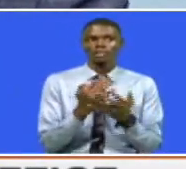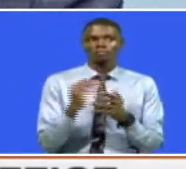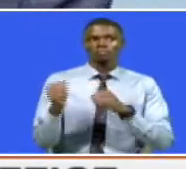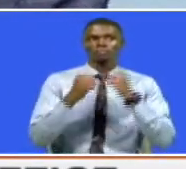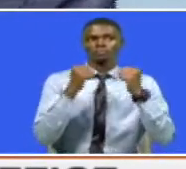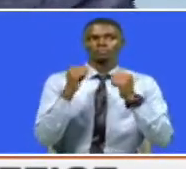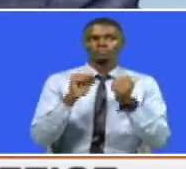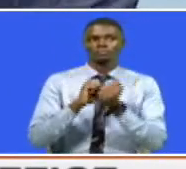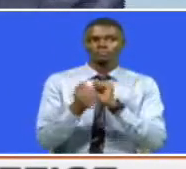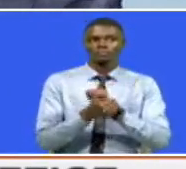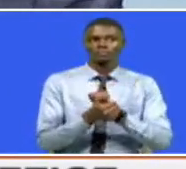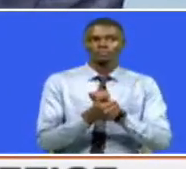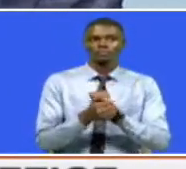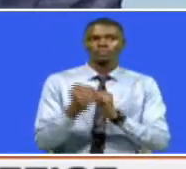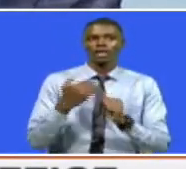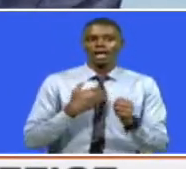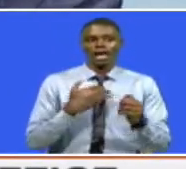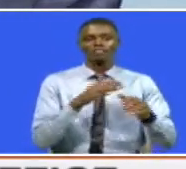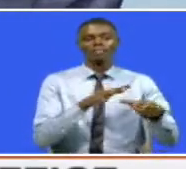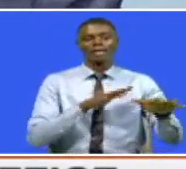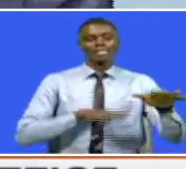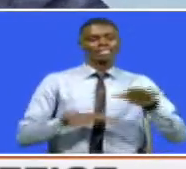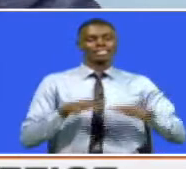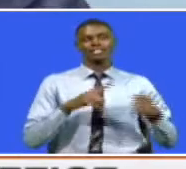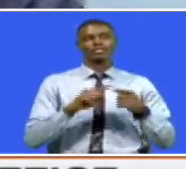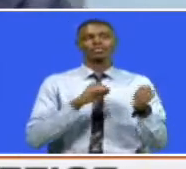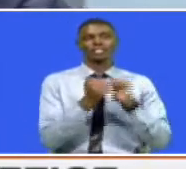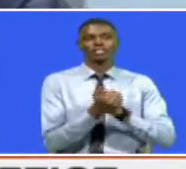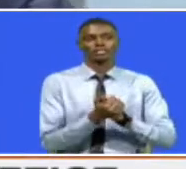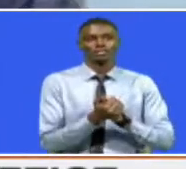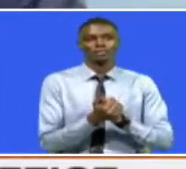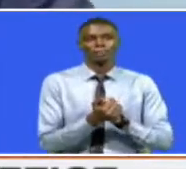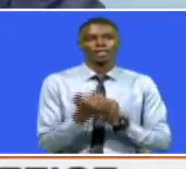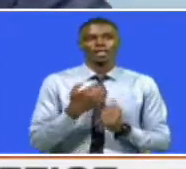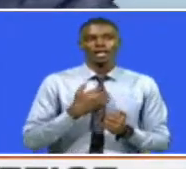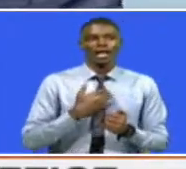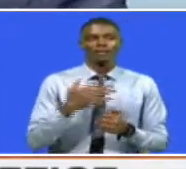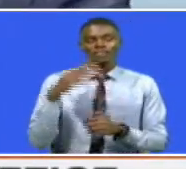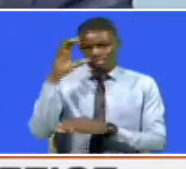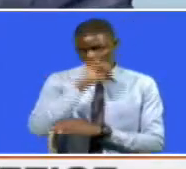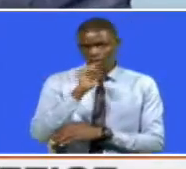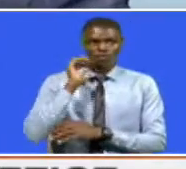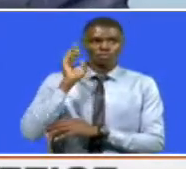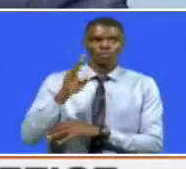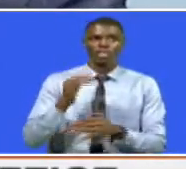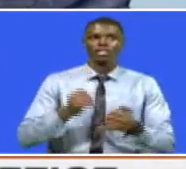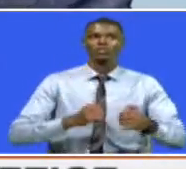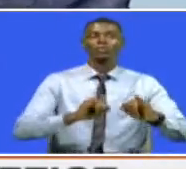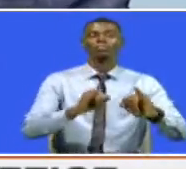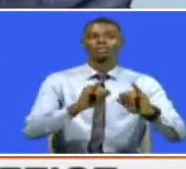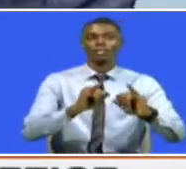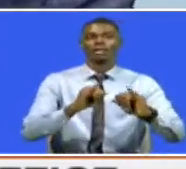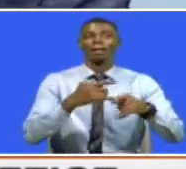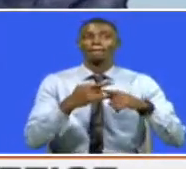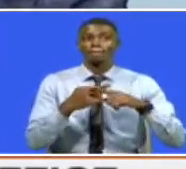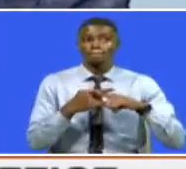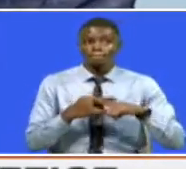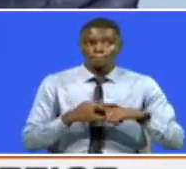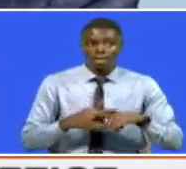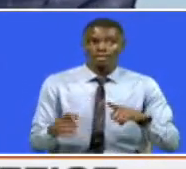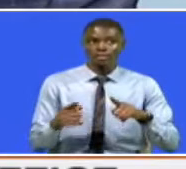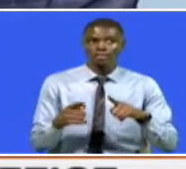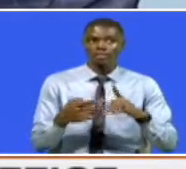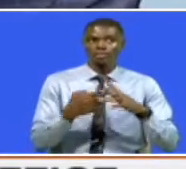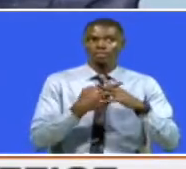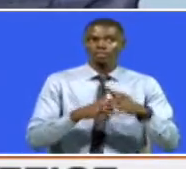in any system, there will be resistance to change. There will also be lack of the will to implement the proposed programs, but it stems